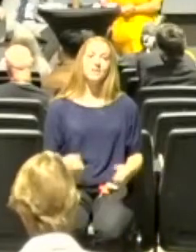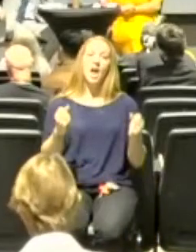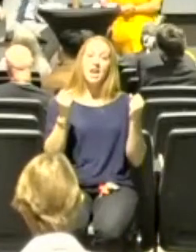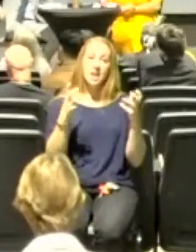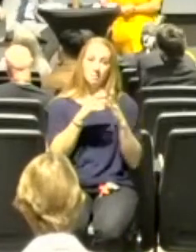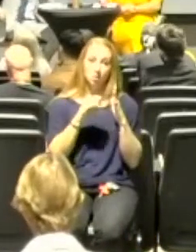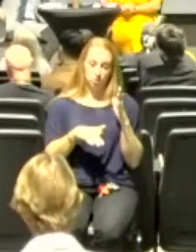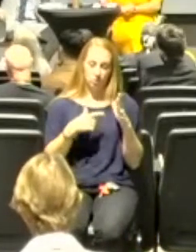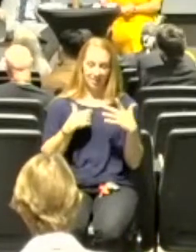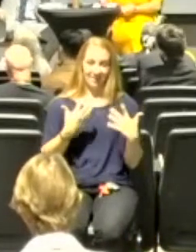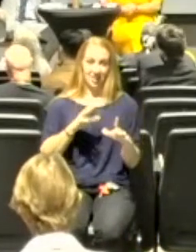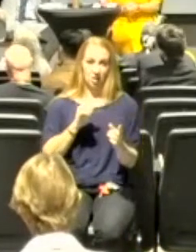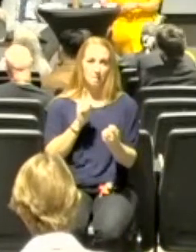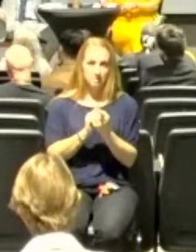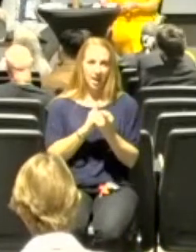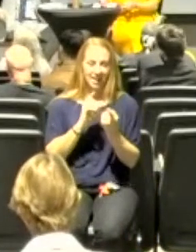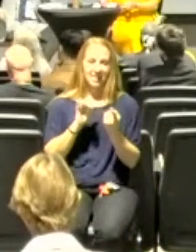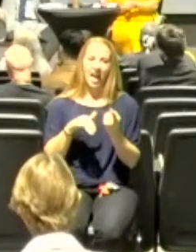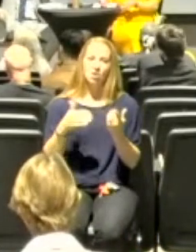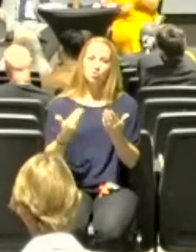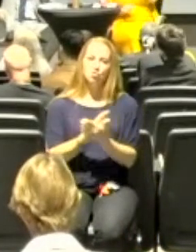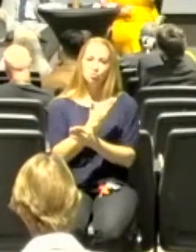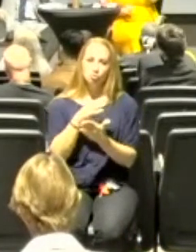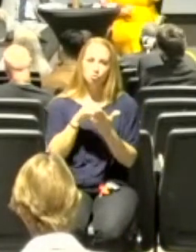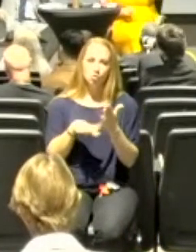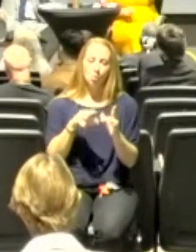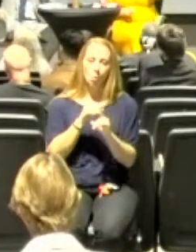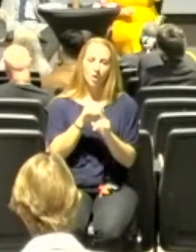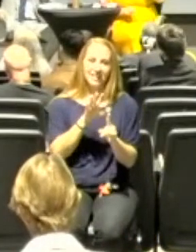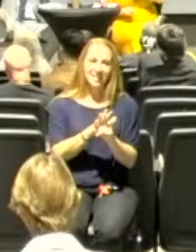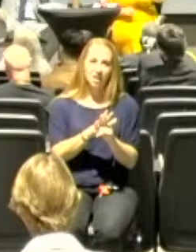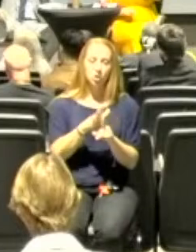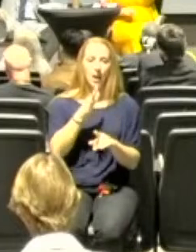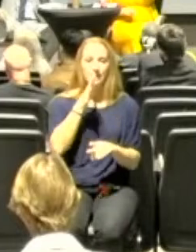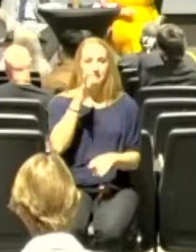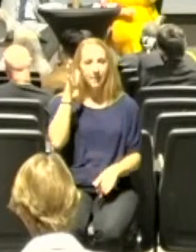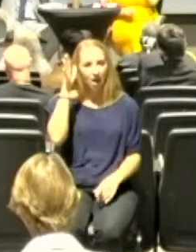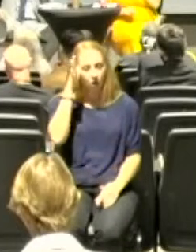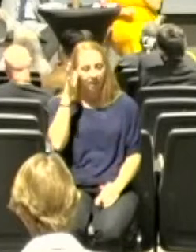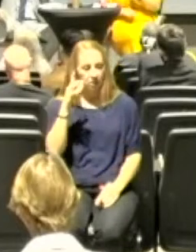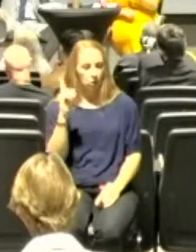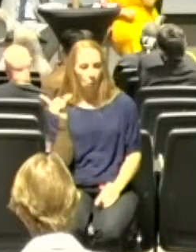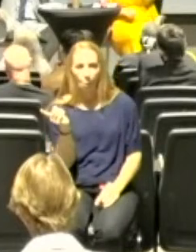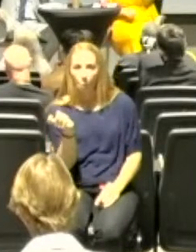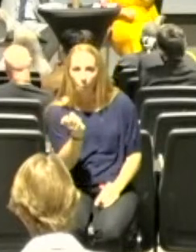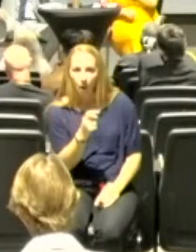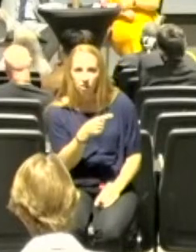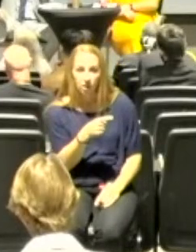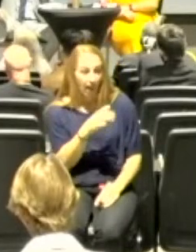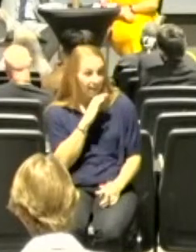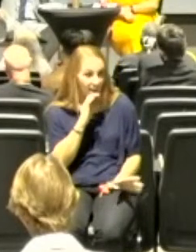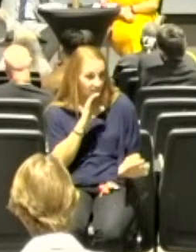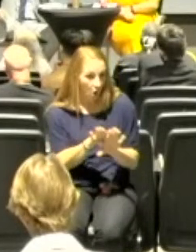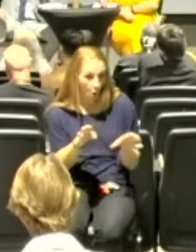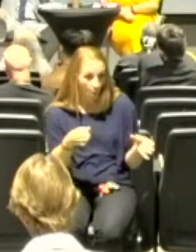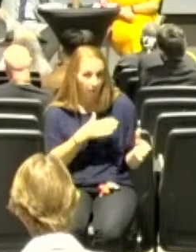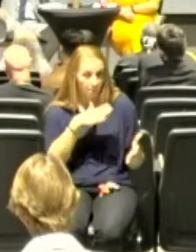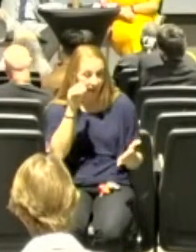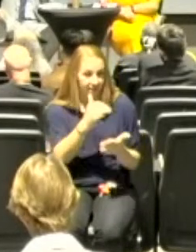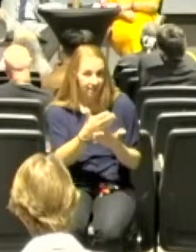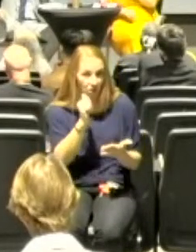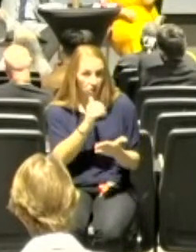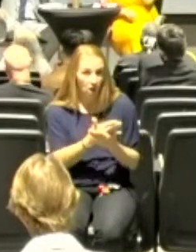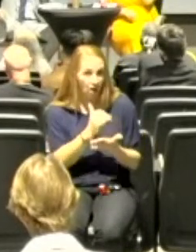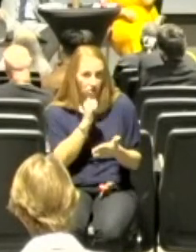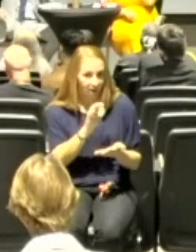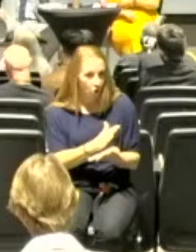A number of the students that I met at the fabulous new student orientation, the parents questioned, is the cafe open? My son or daughter does not